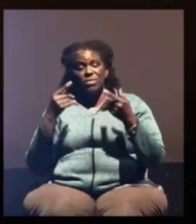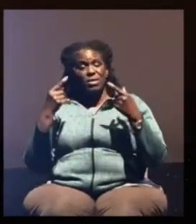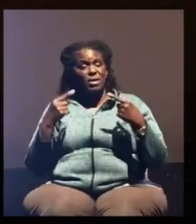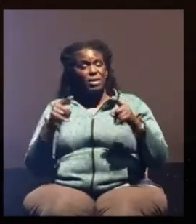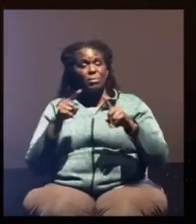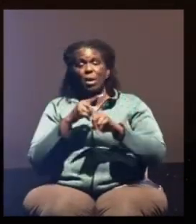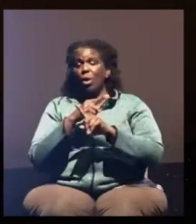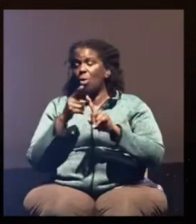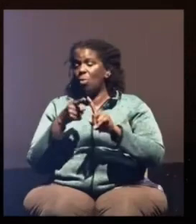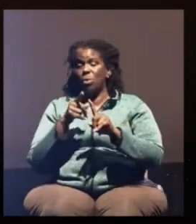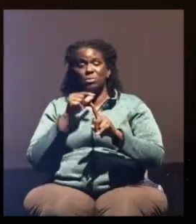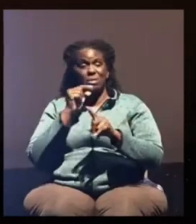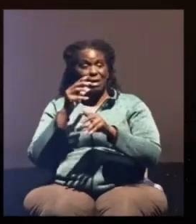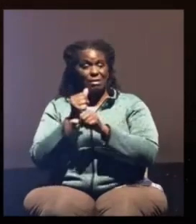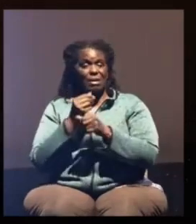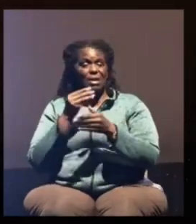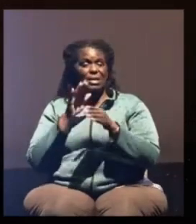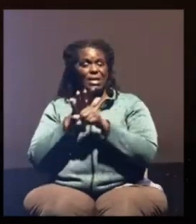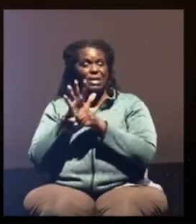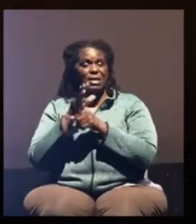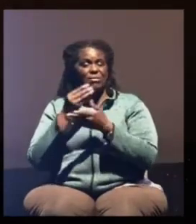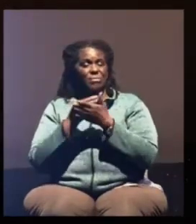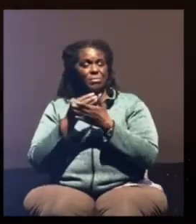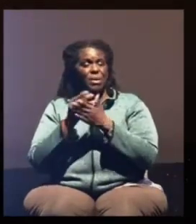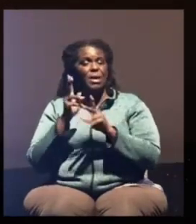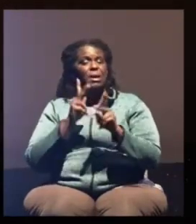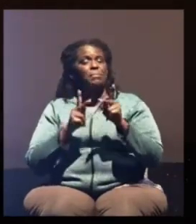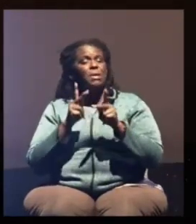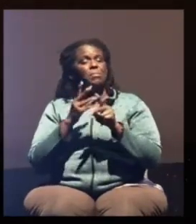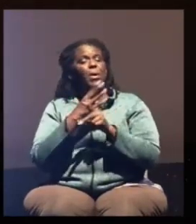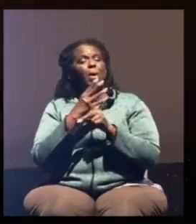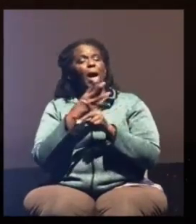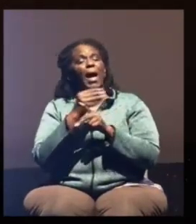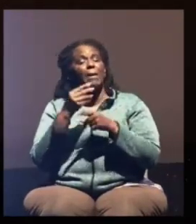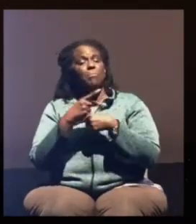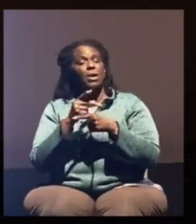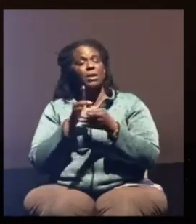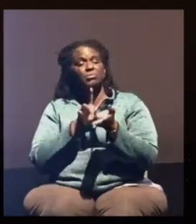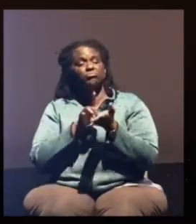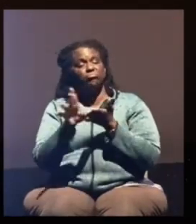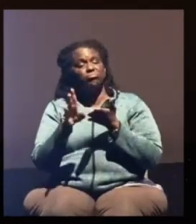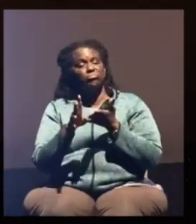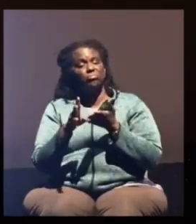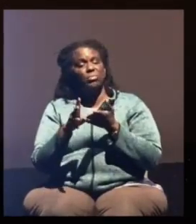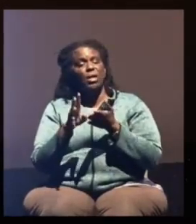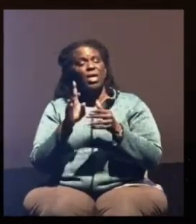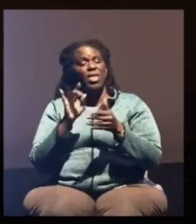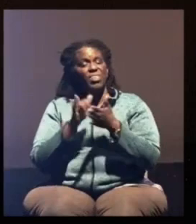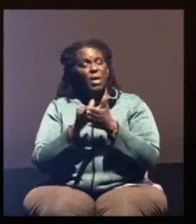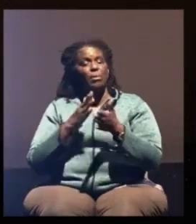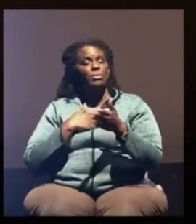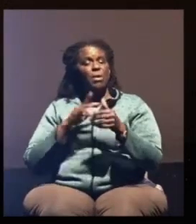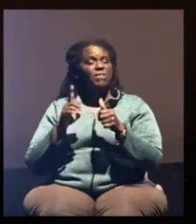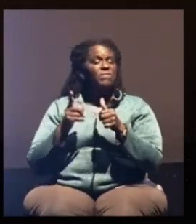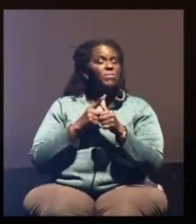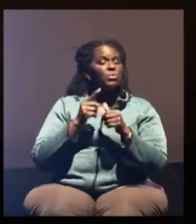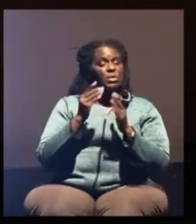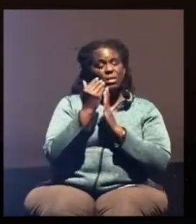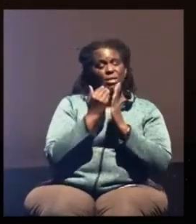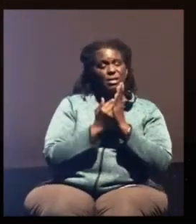return was not as expected, people and products were the first to be expended. That was my first lesson in the corporate